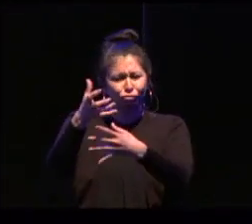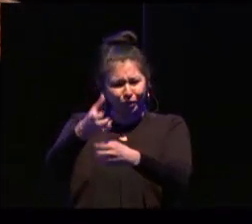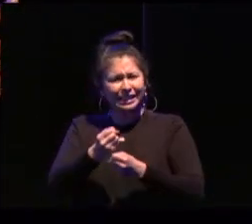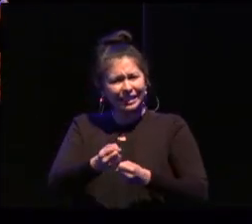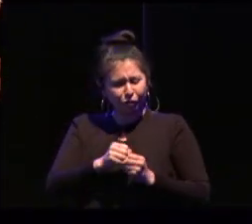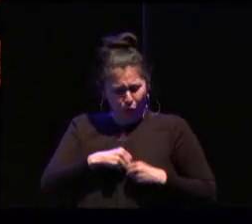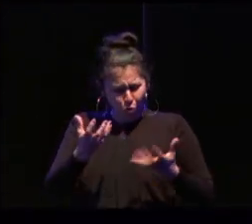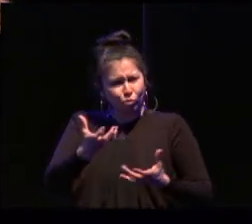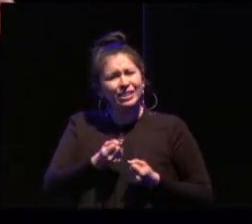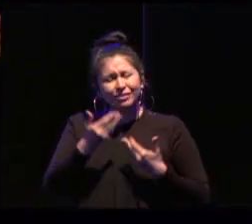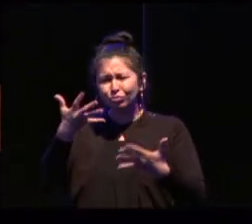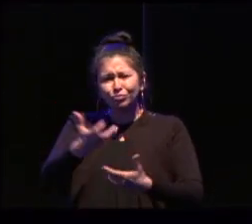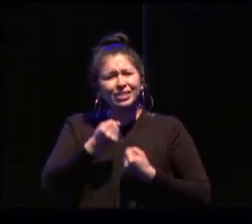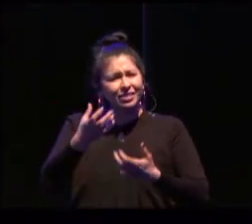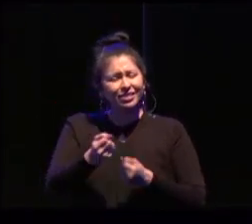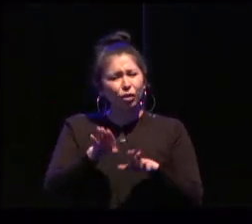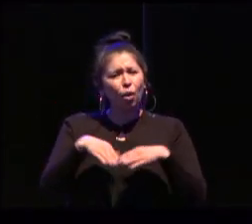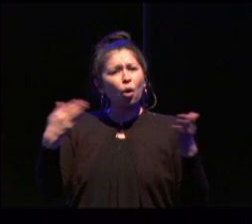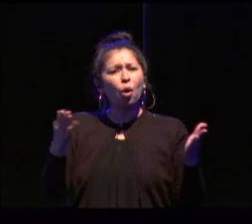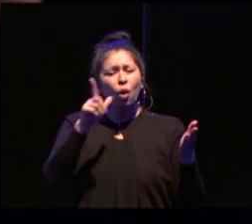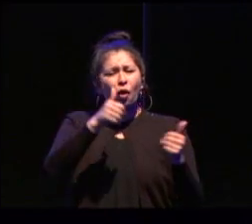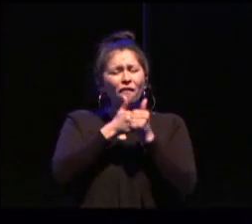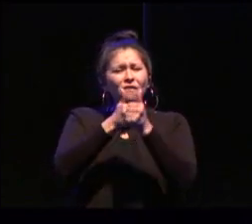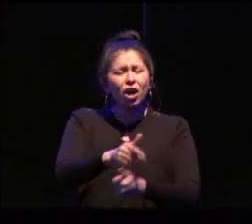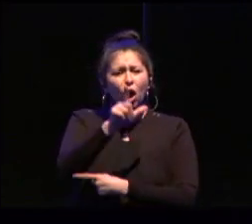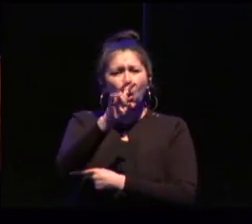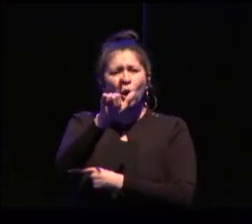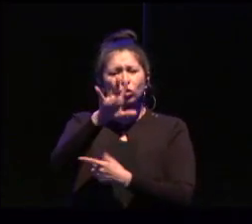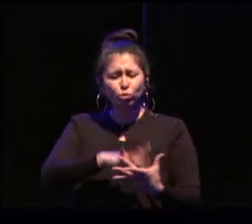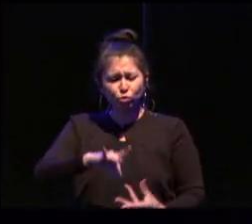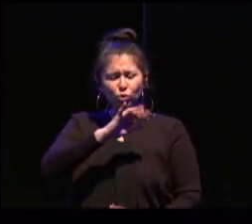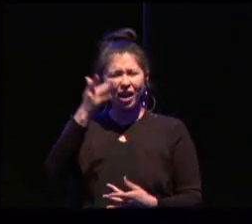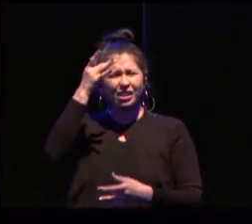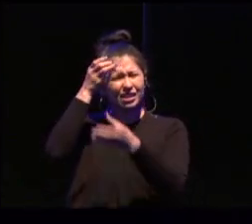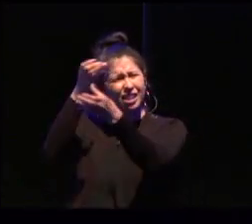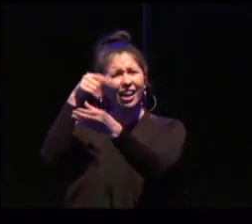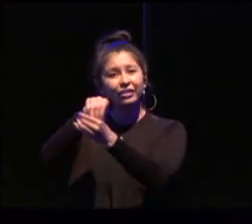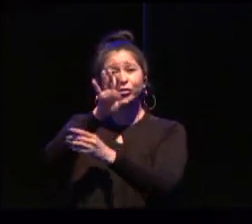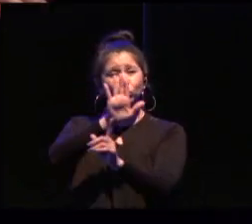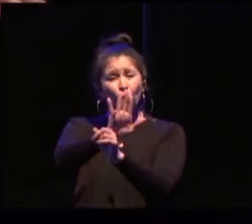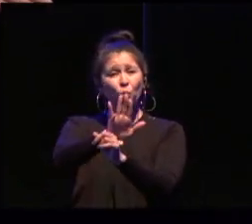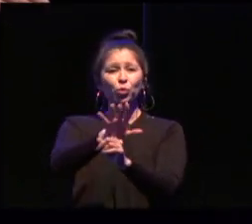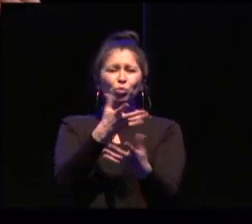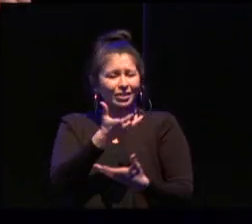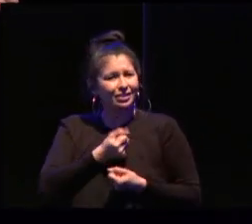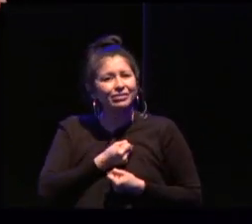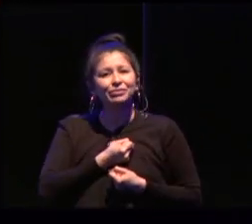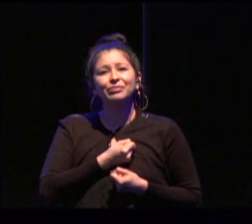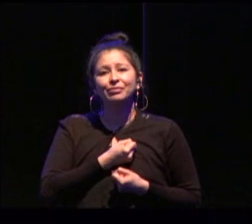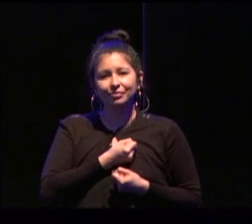it. Receive it. Receive it. Be loyal to your soul and the genius that's within you. Receive it.